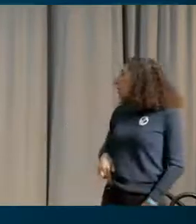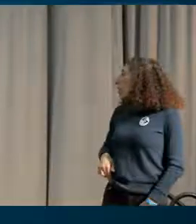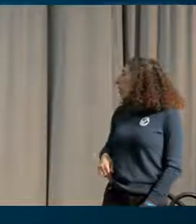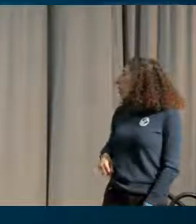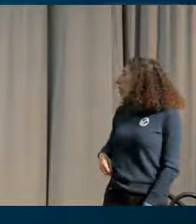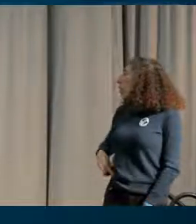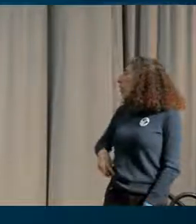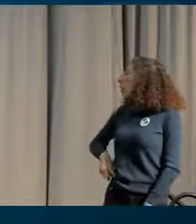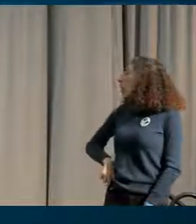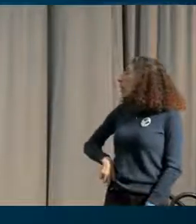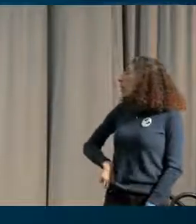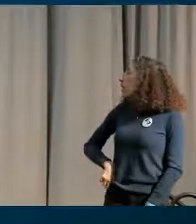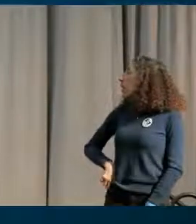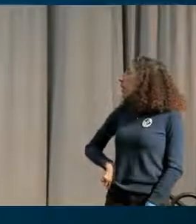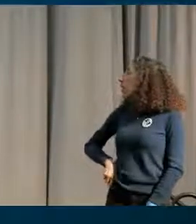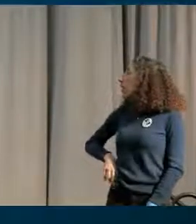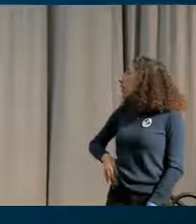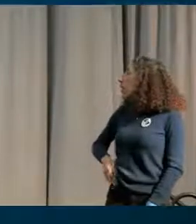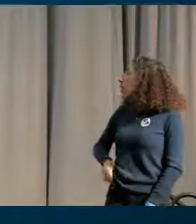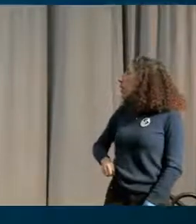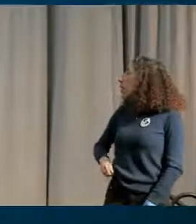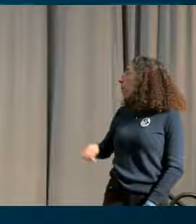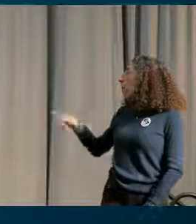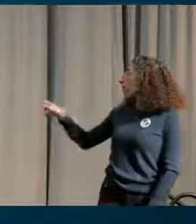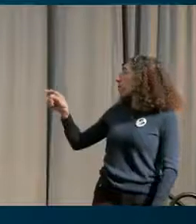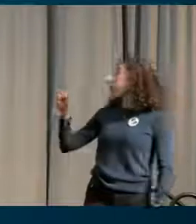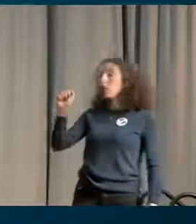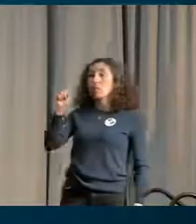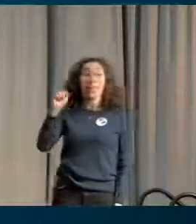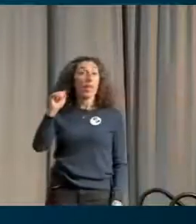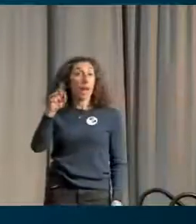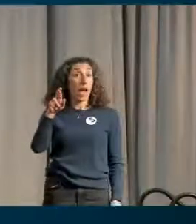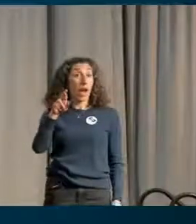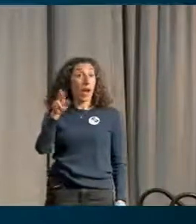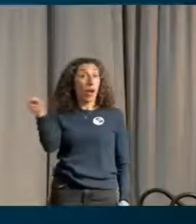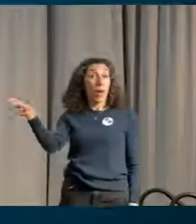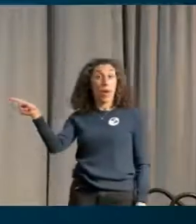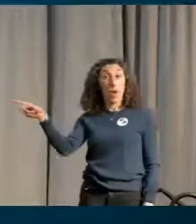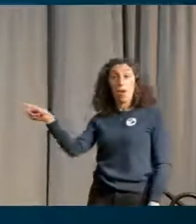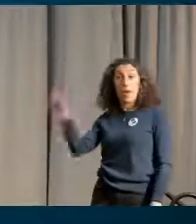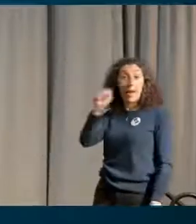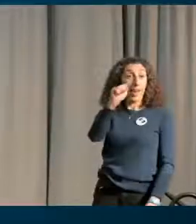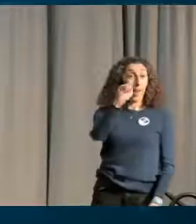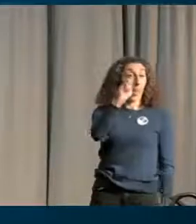And what I'm going to start doing is make some fast-moving air.